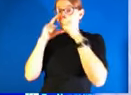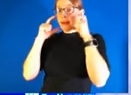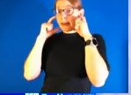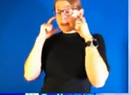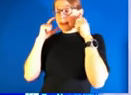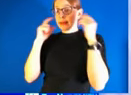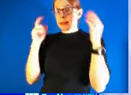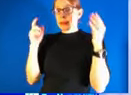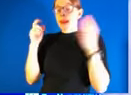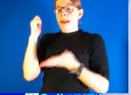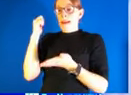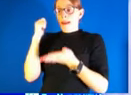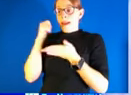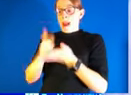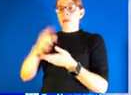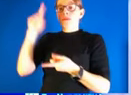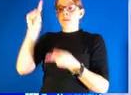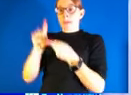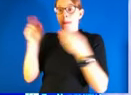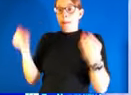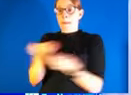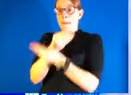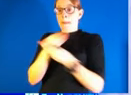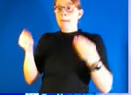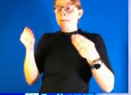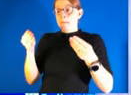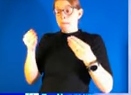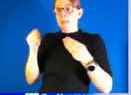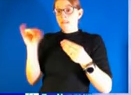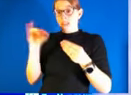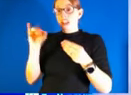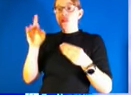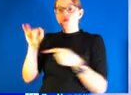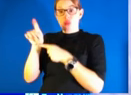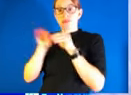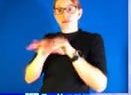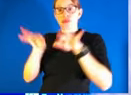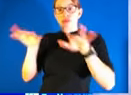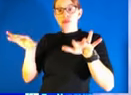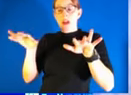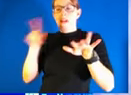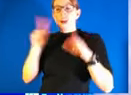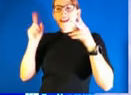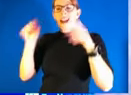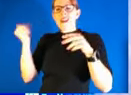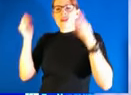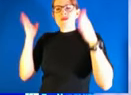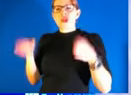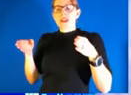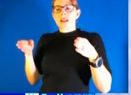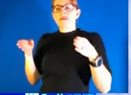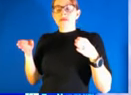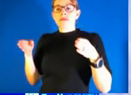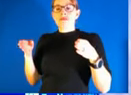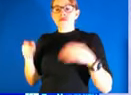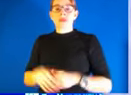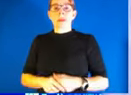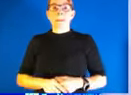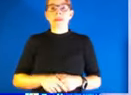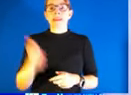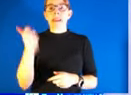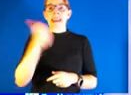help cut down on the overall infection rate of that other person as well. So really right now any mask